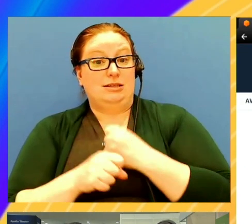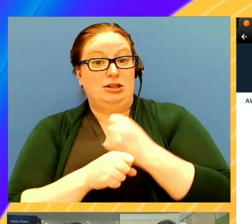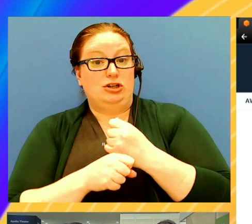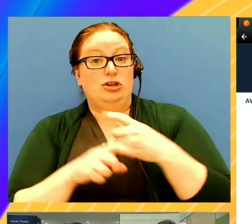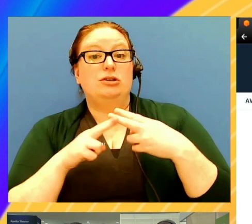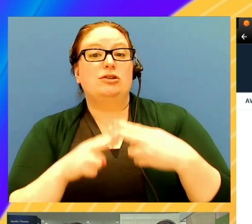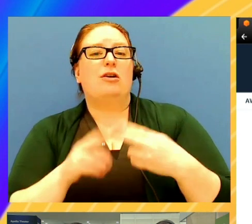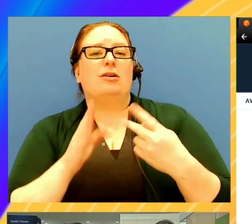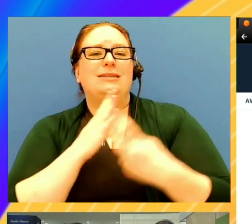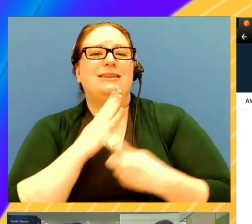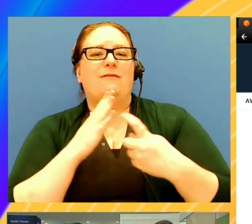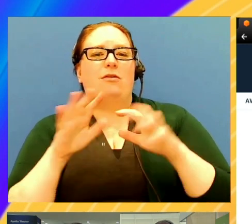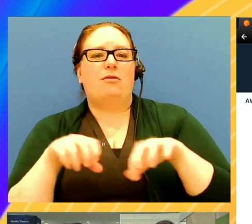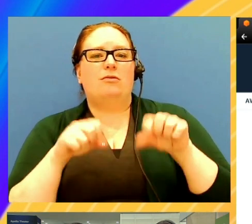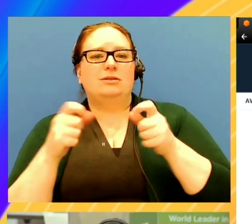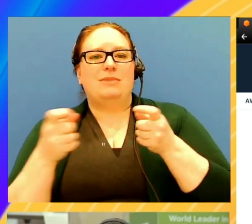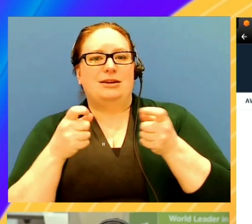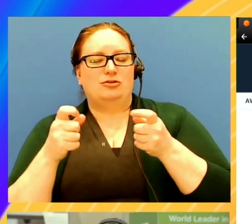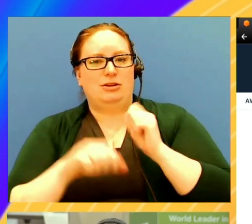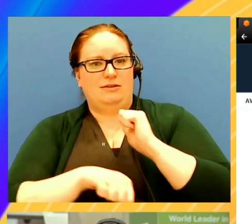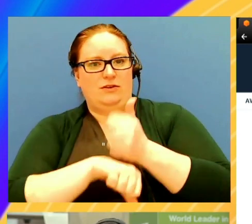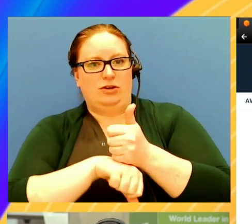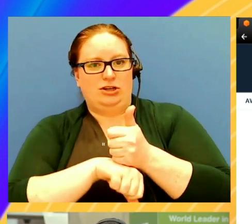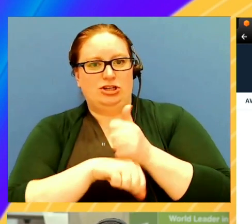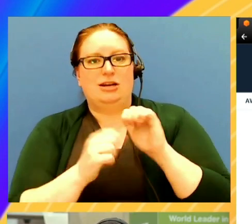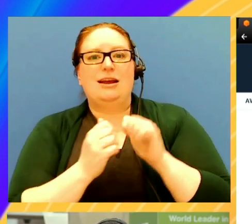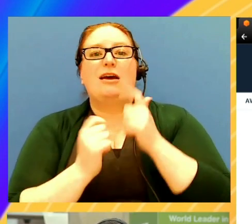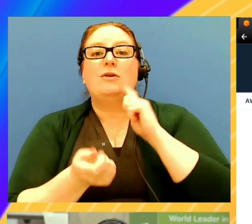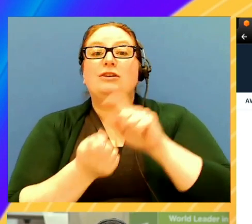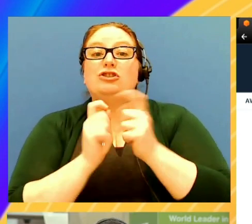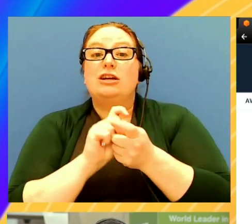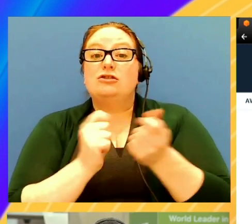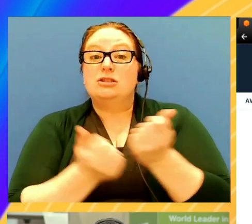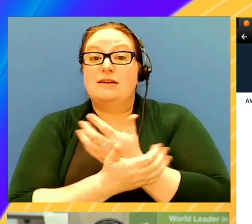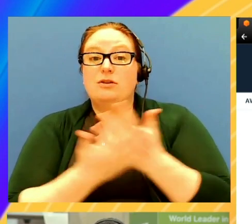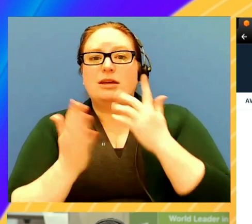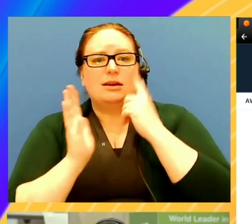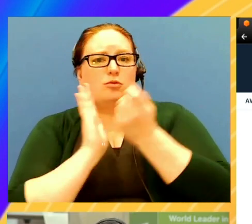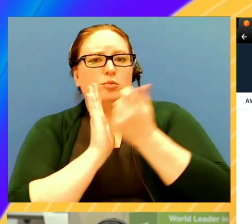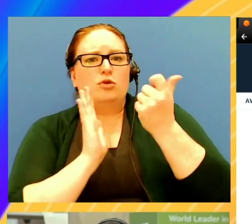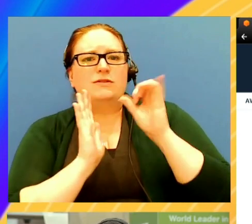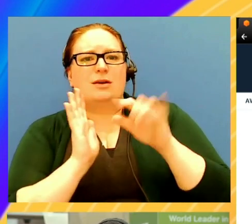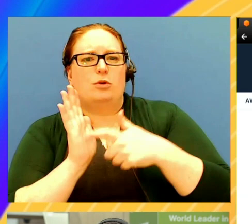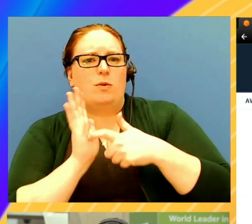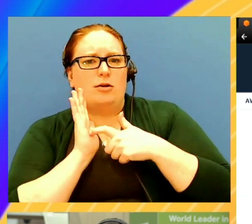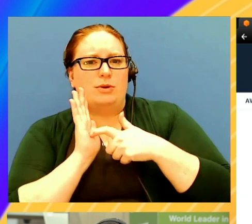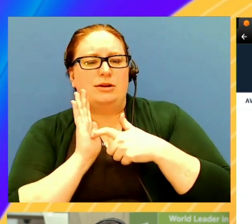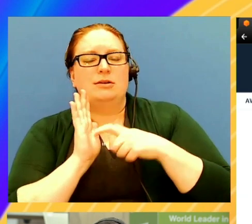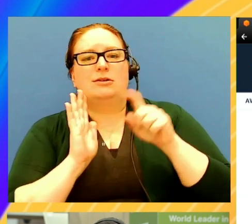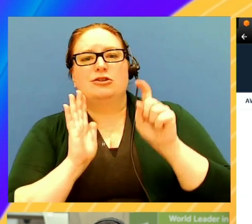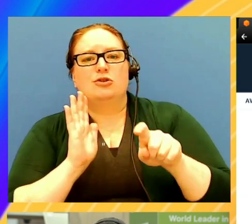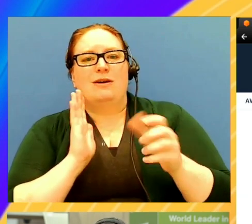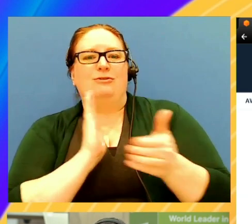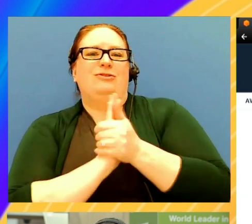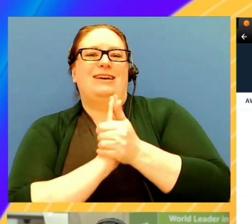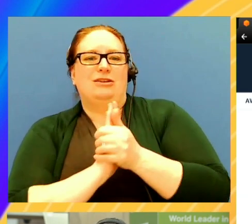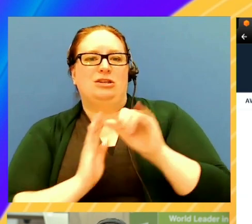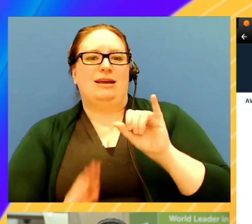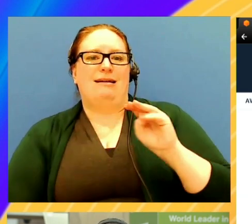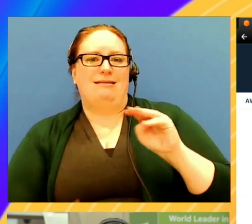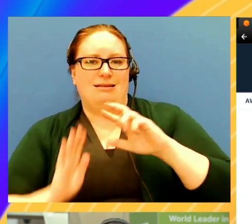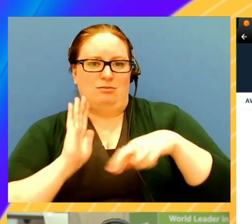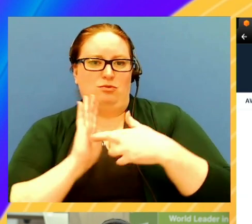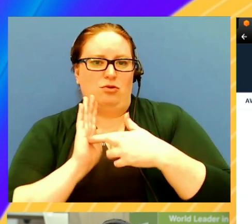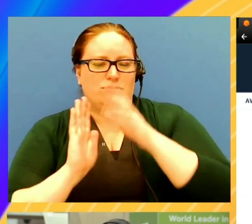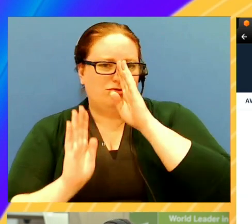default host management configuration. And the way that this changes this process is that it removes that requirement to actually attach that IAM role directly to the